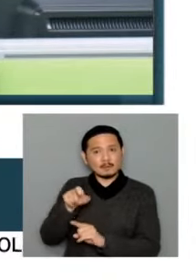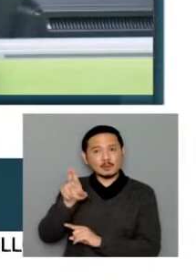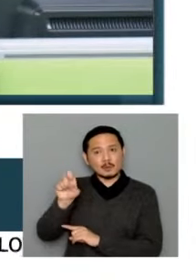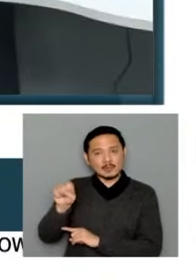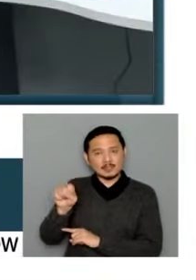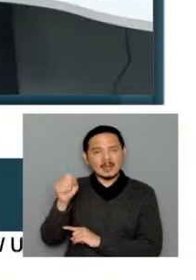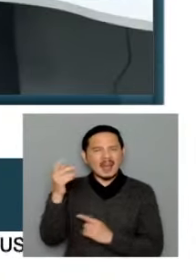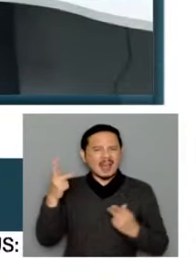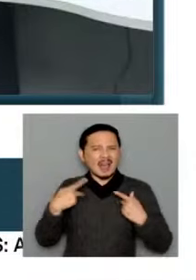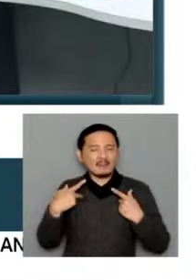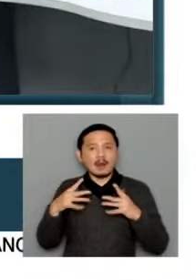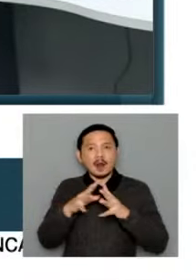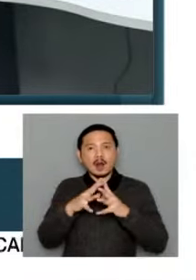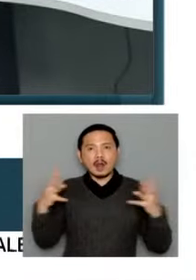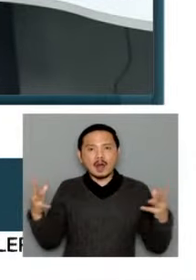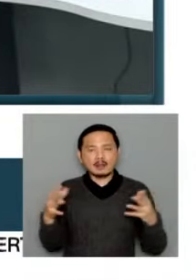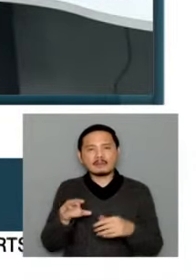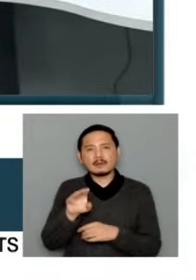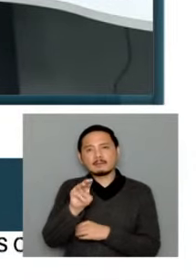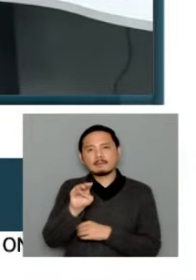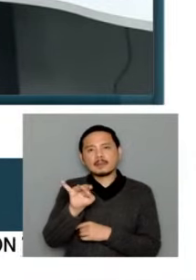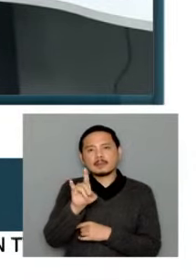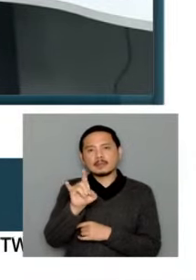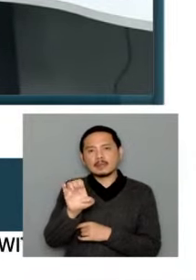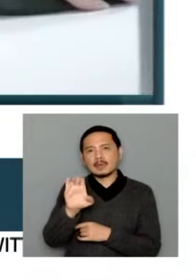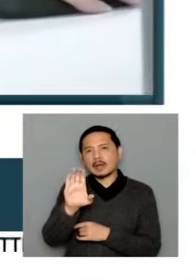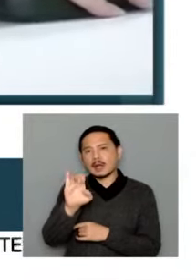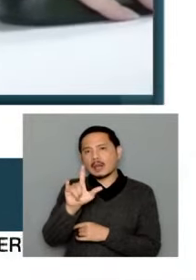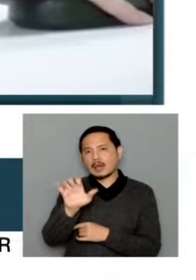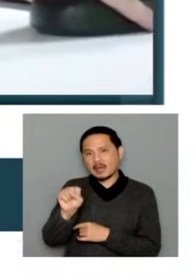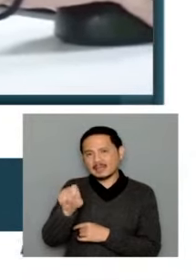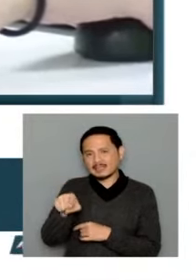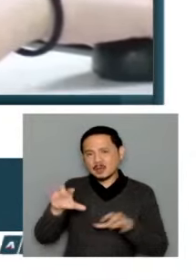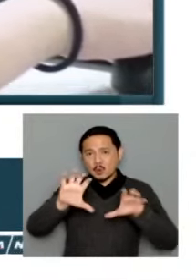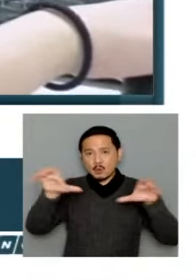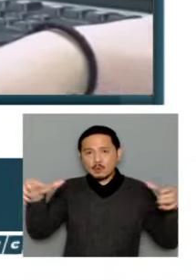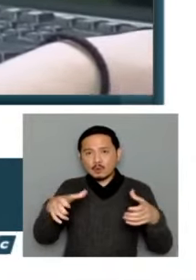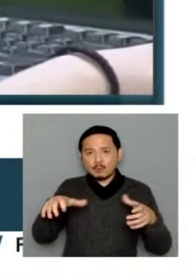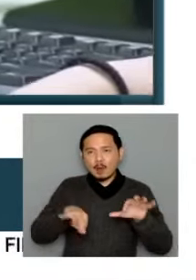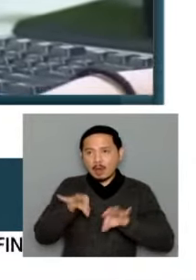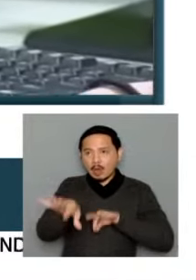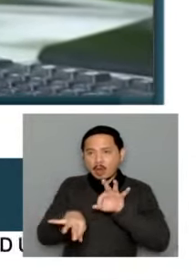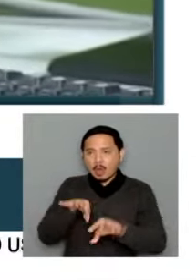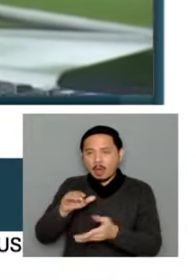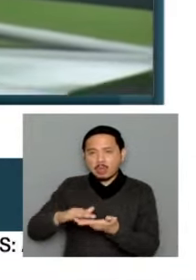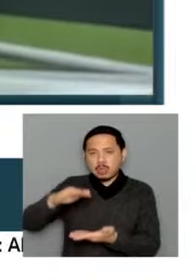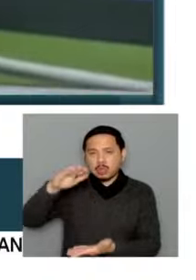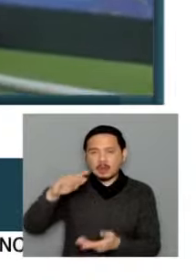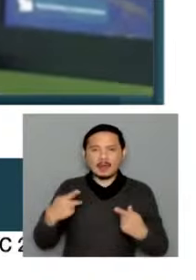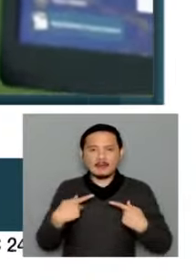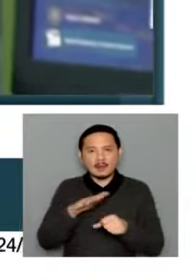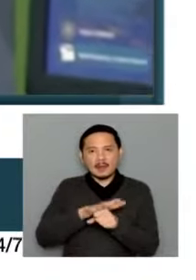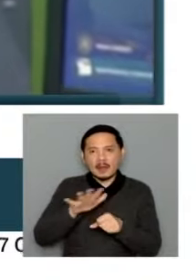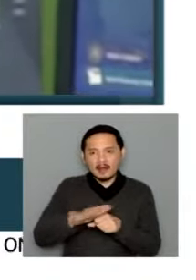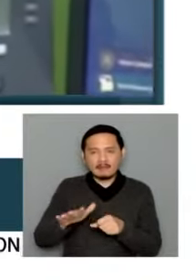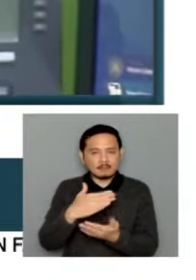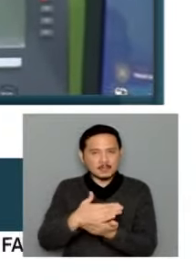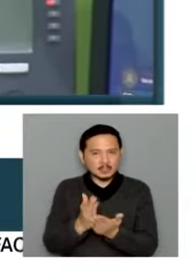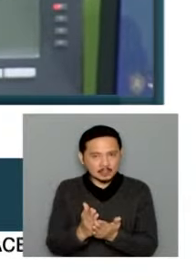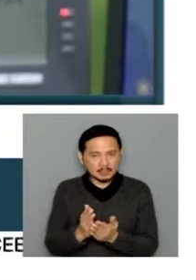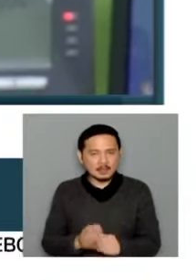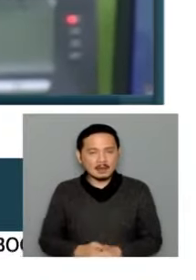class base, and a huge tax base really creates elbow room. Right. Here, we're